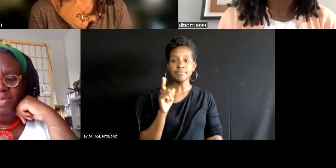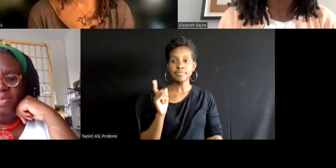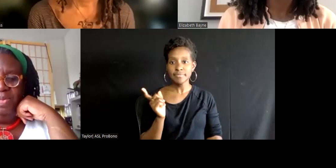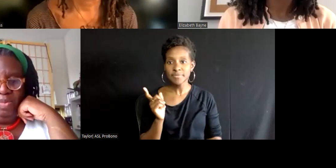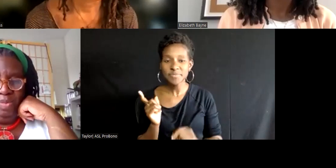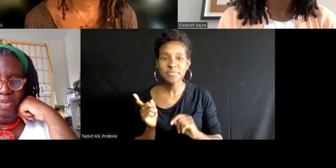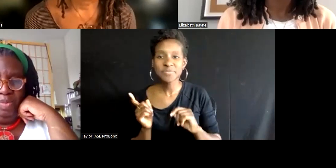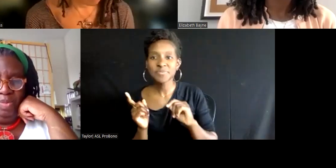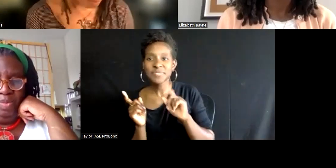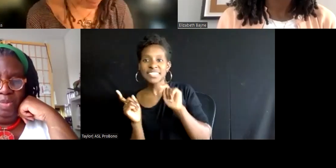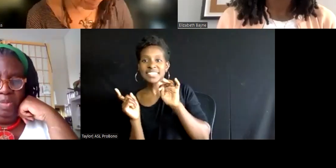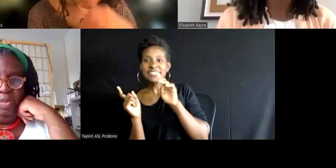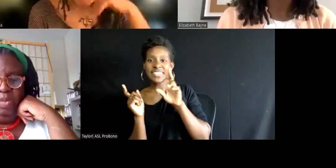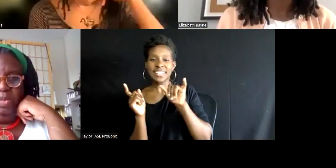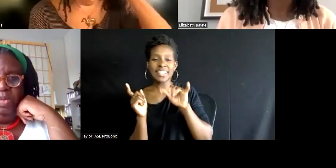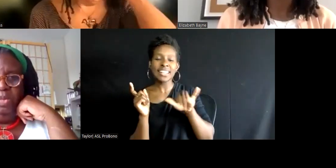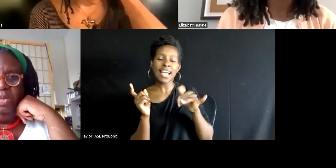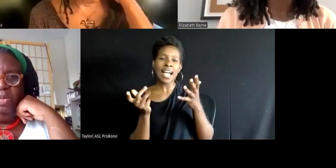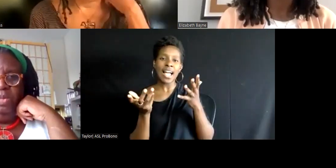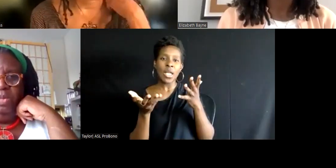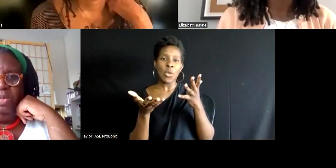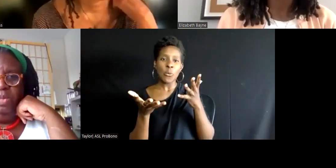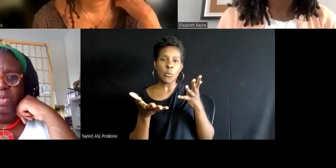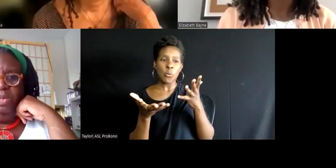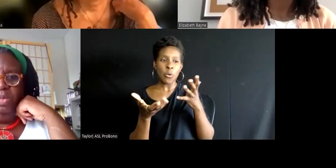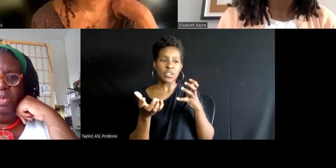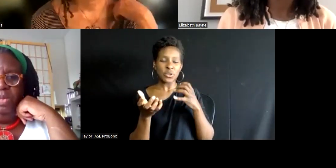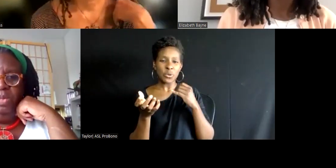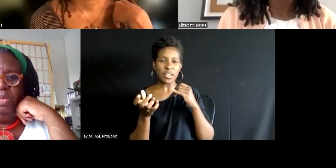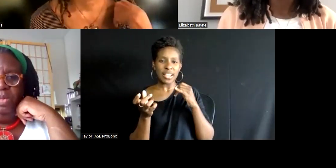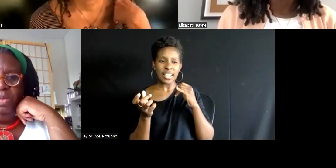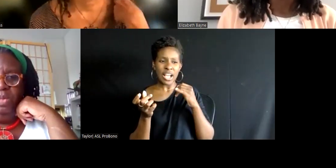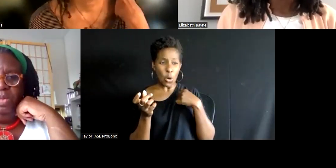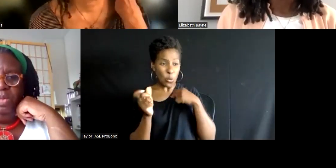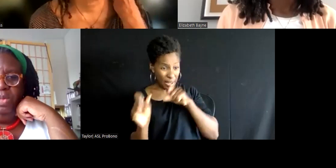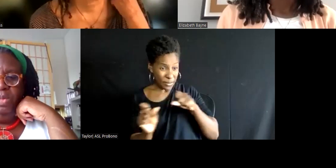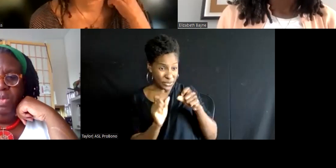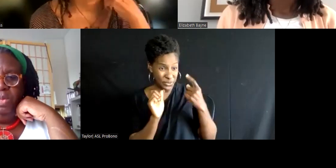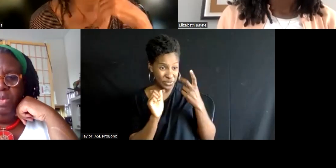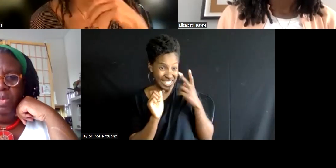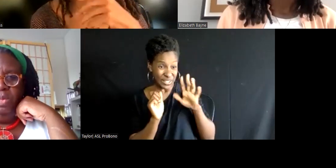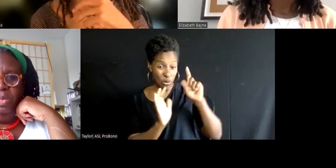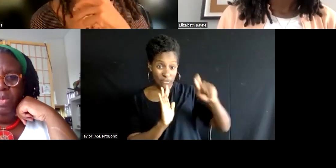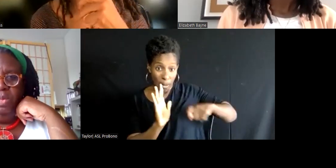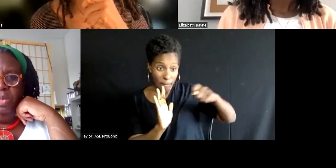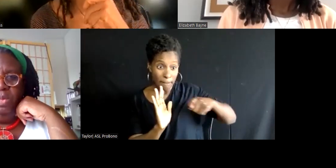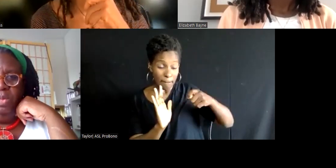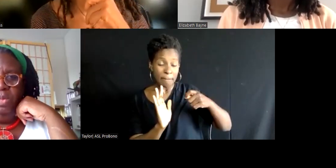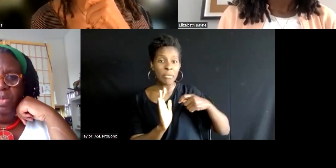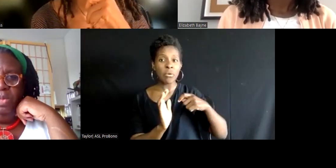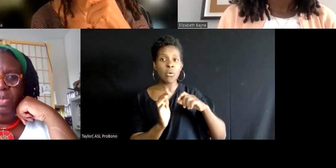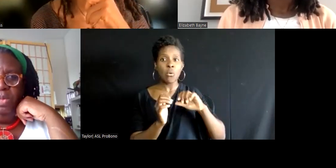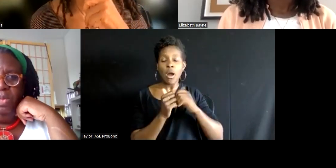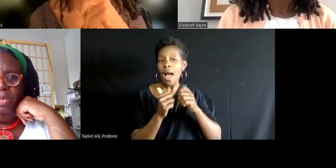to, is your film able for people to see your film? And will you put it in the chat, when it will be and how we can